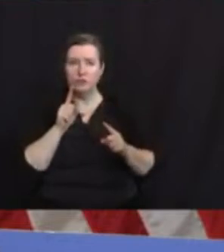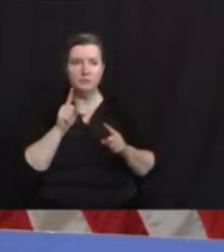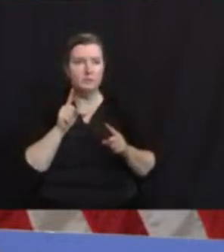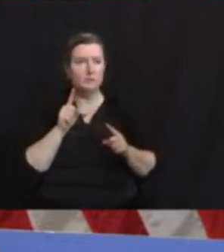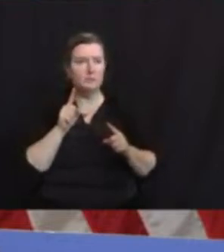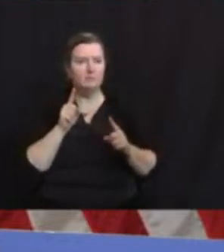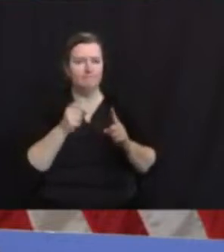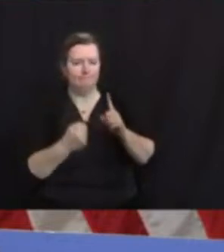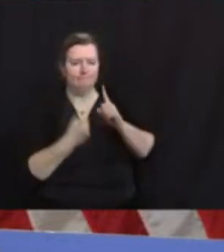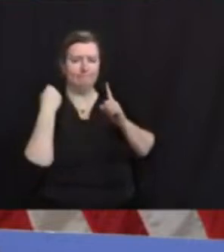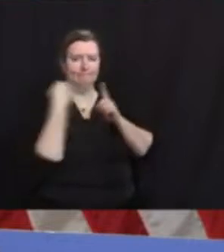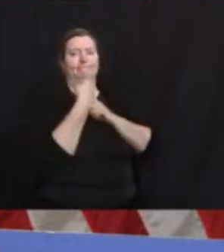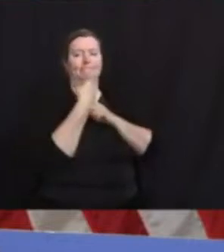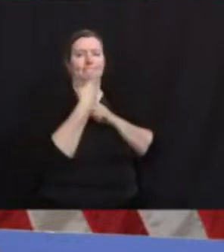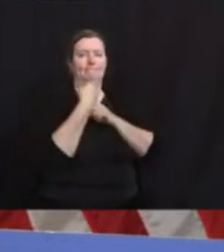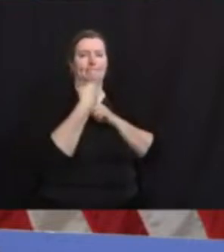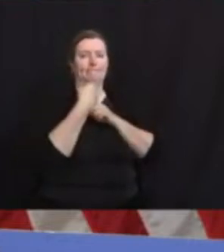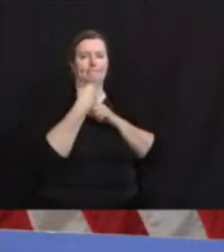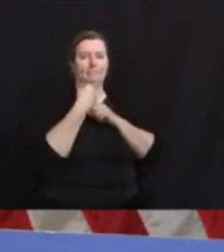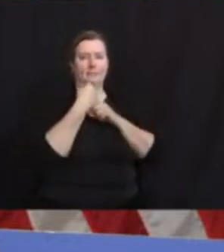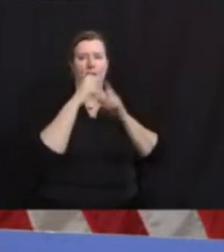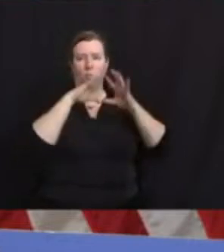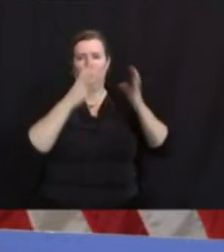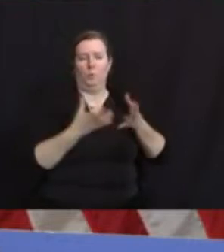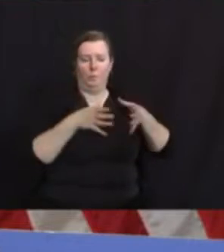from a population level.